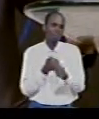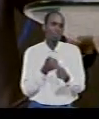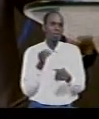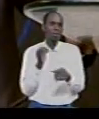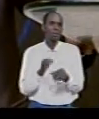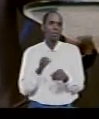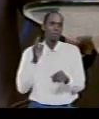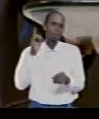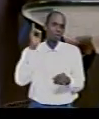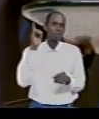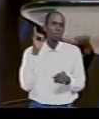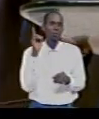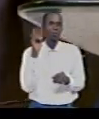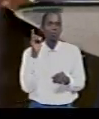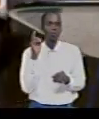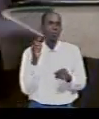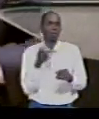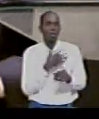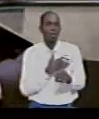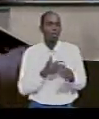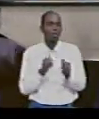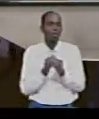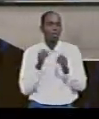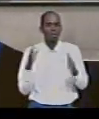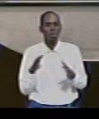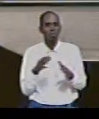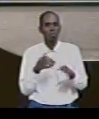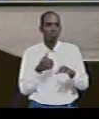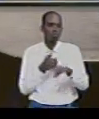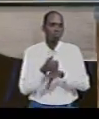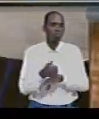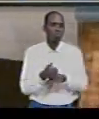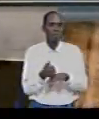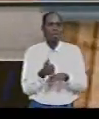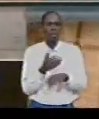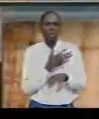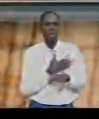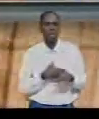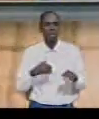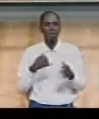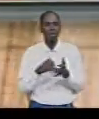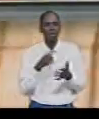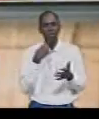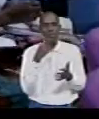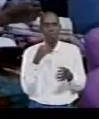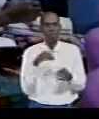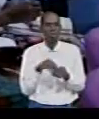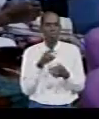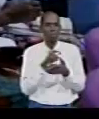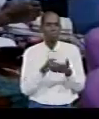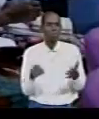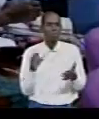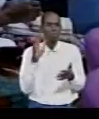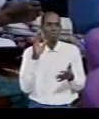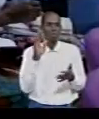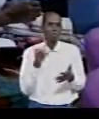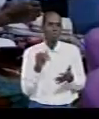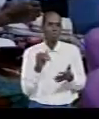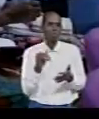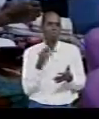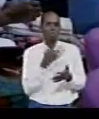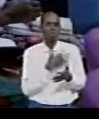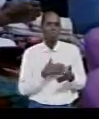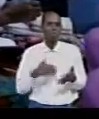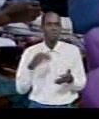without spot, and blameless. Look at verse 15. It says, and account that